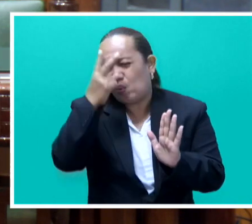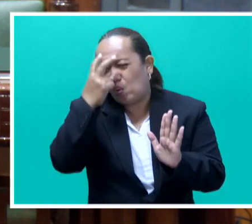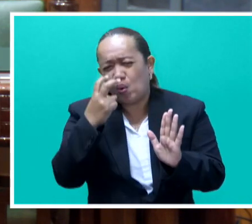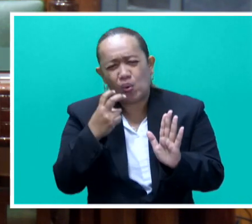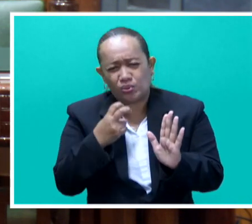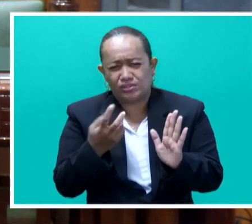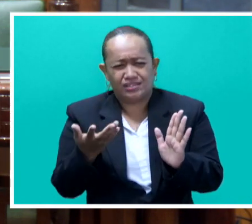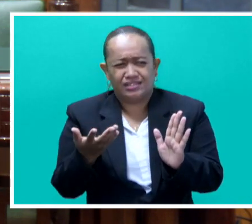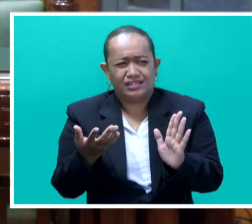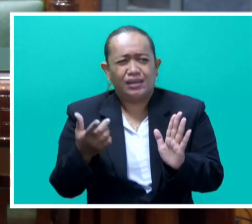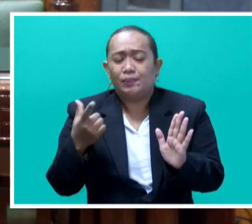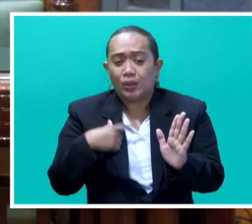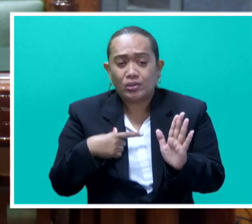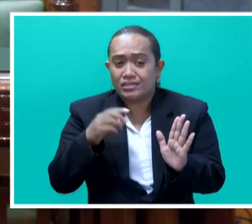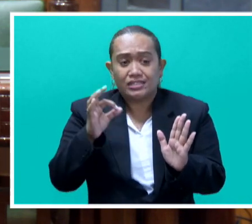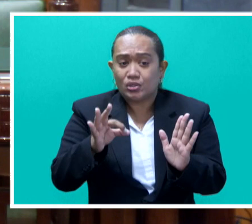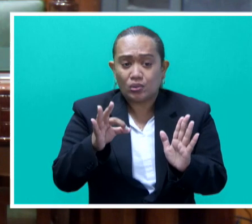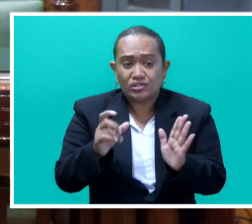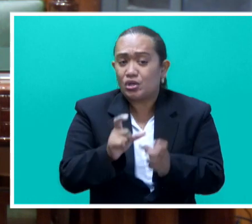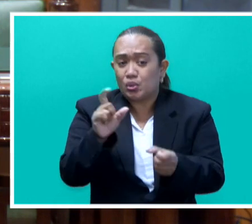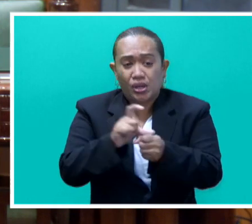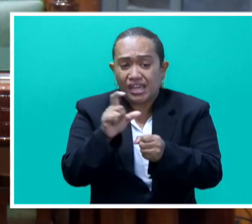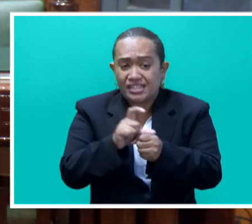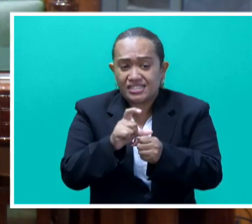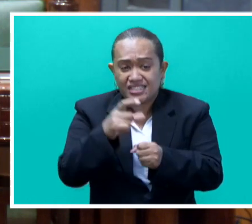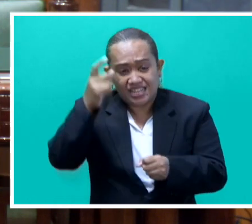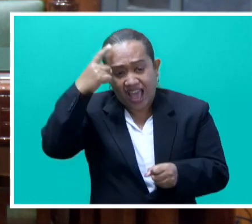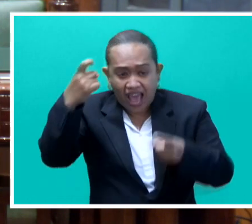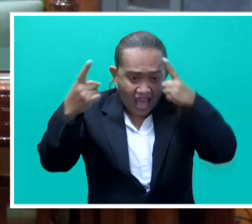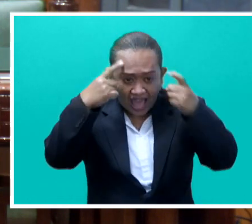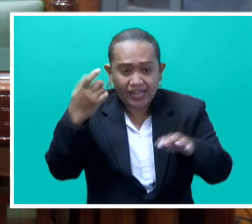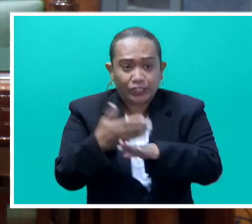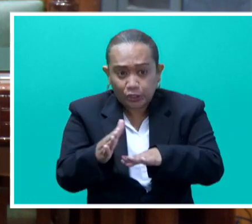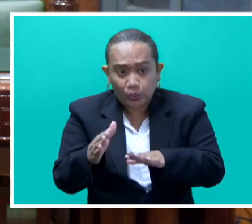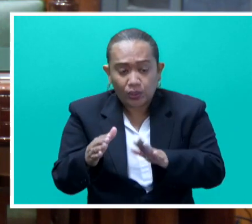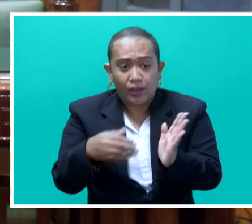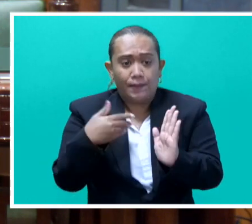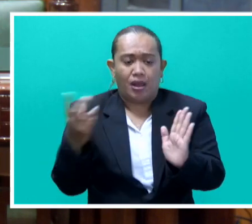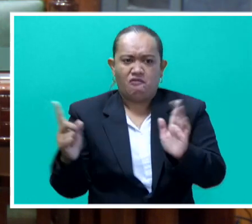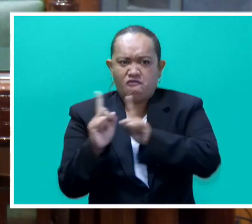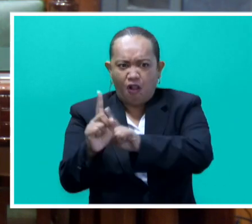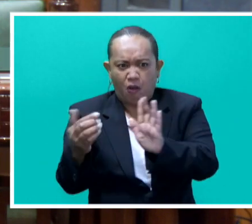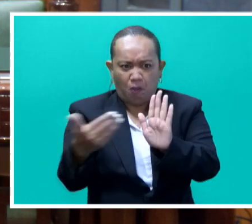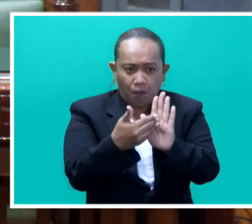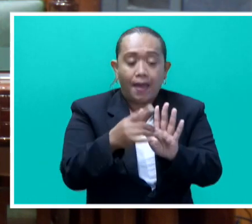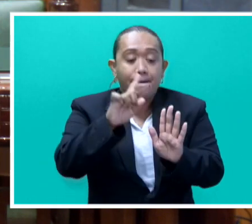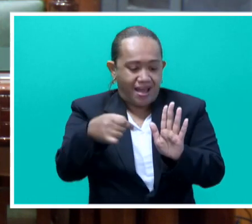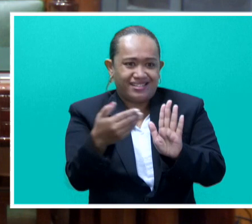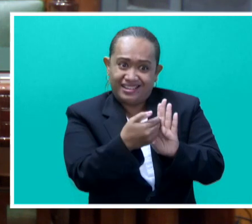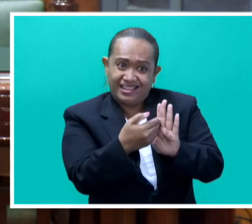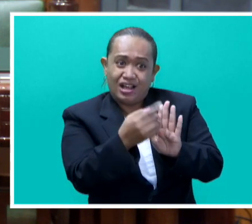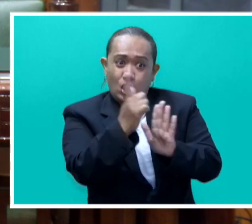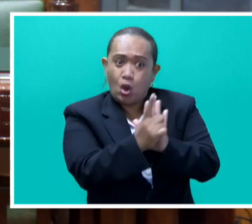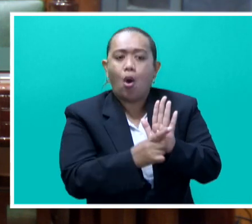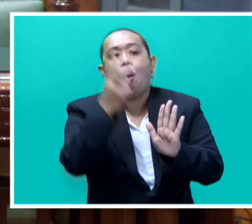don't want to be creative and they just stick to that, and that causes delays unless and until the planners, they